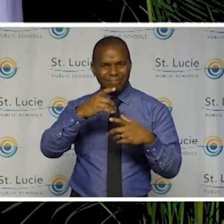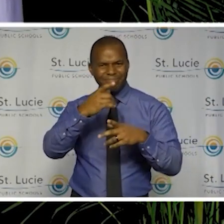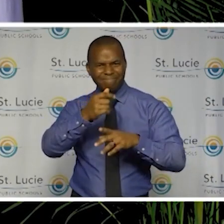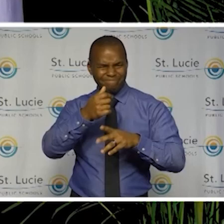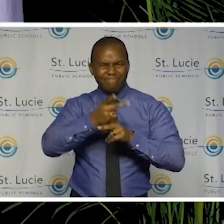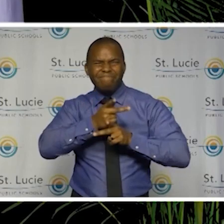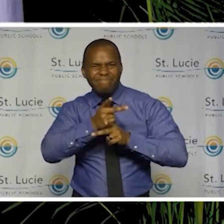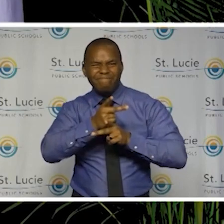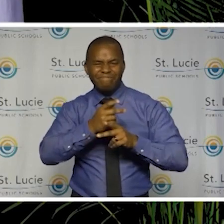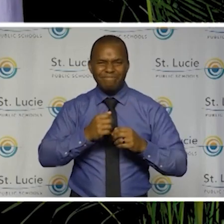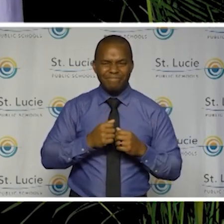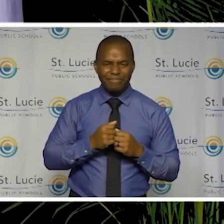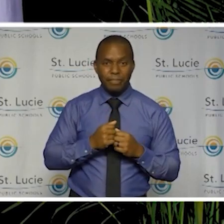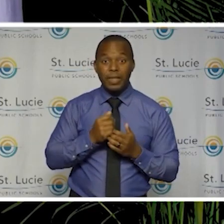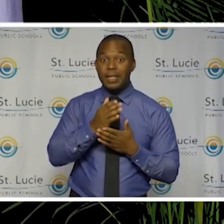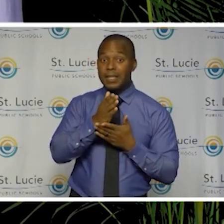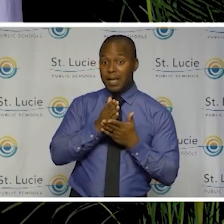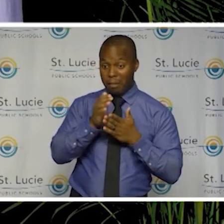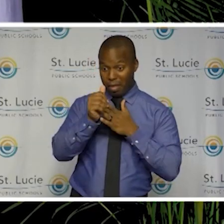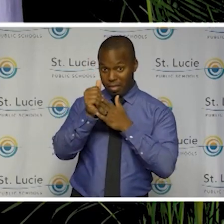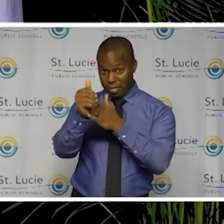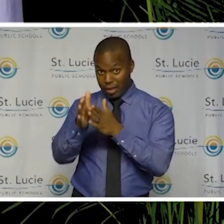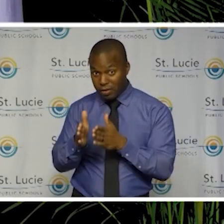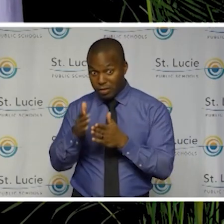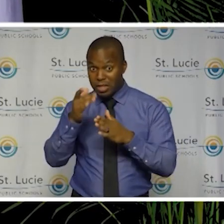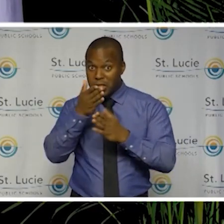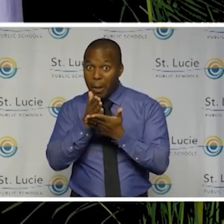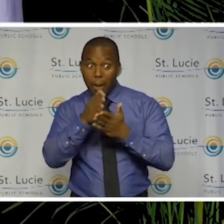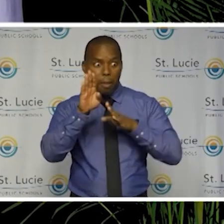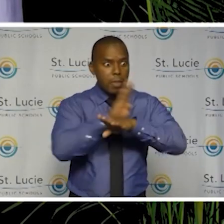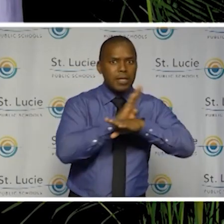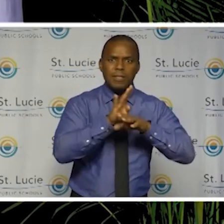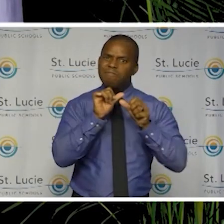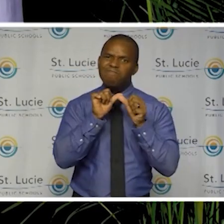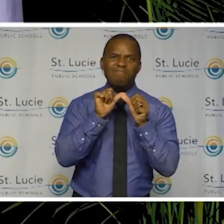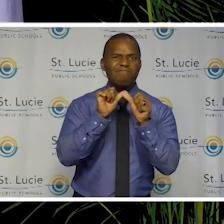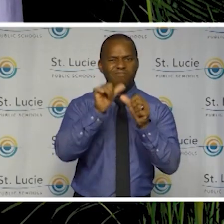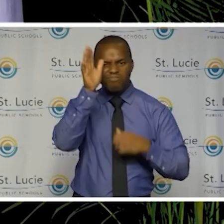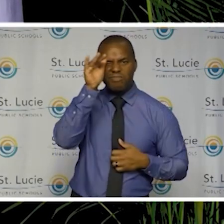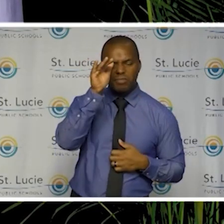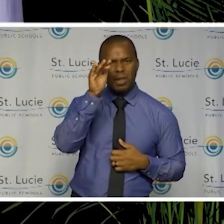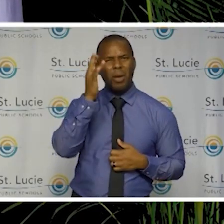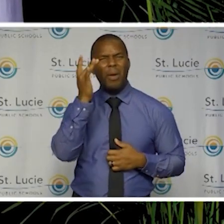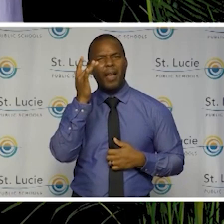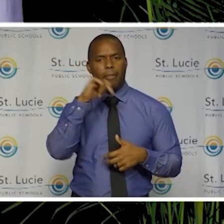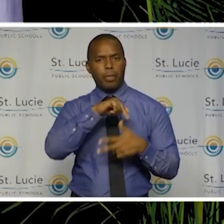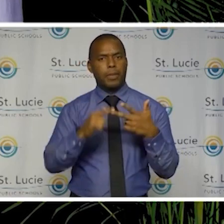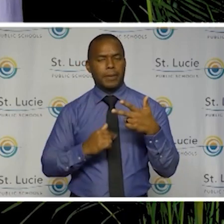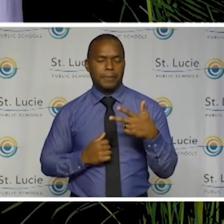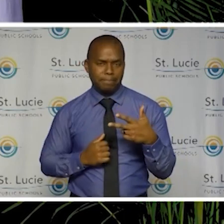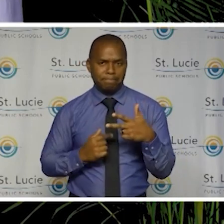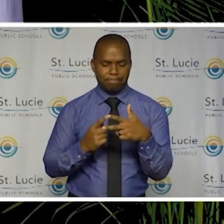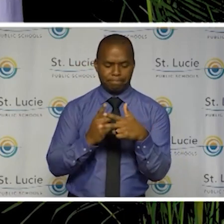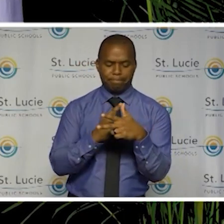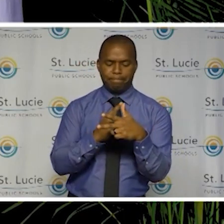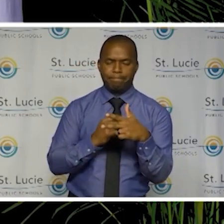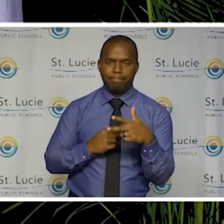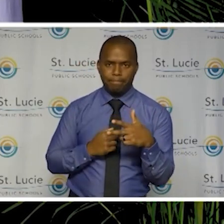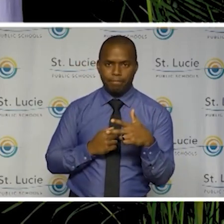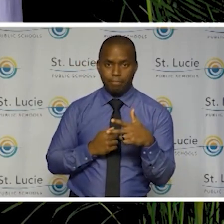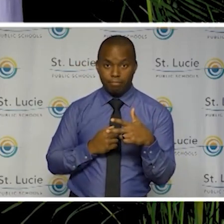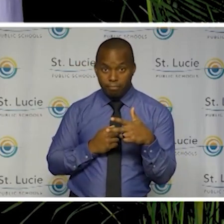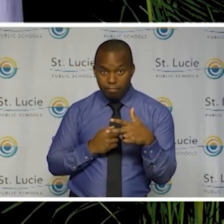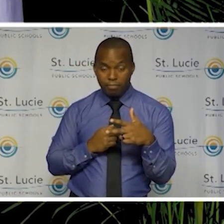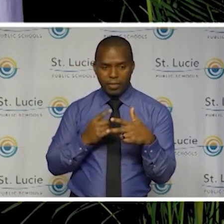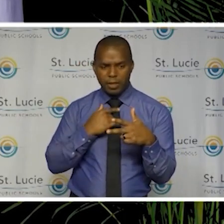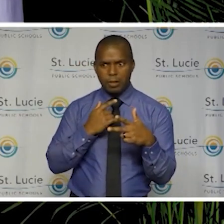disorder, some leaders and companies have thrived. Collins and Hanson state it's because of three things. Number one, these companies